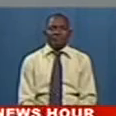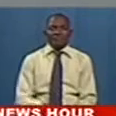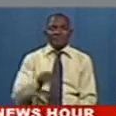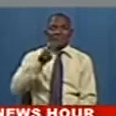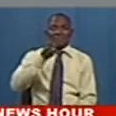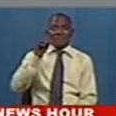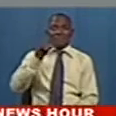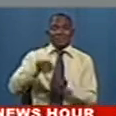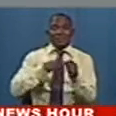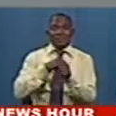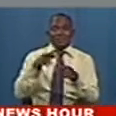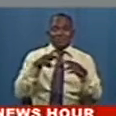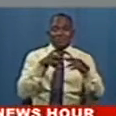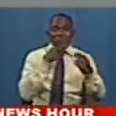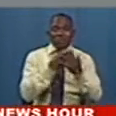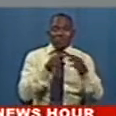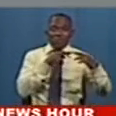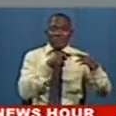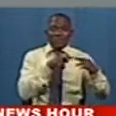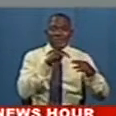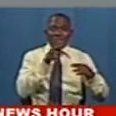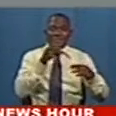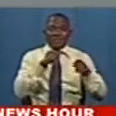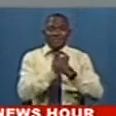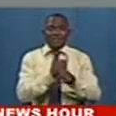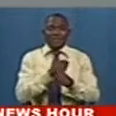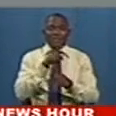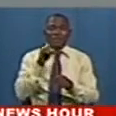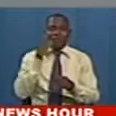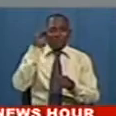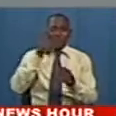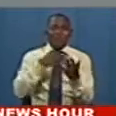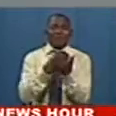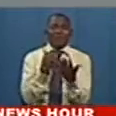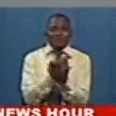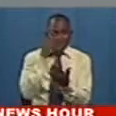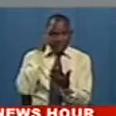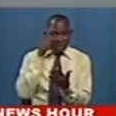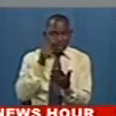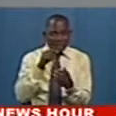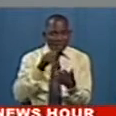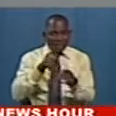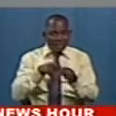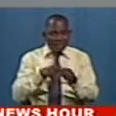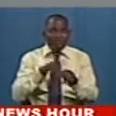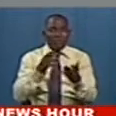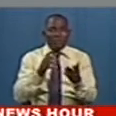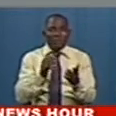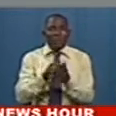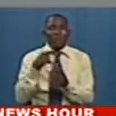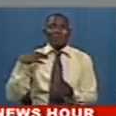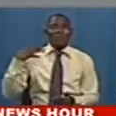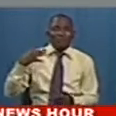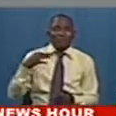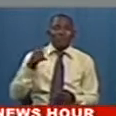It's been 60 years of bilateral relations and 90 years of Dr. Noguchi's arrival in Ghana, a journey that started with a search for the cure